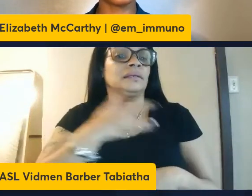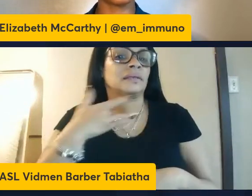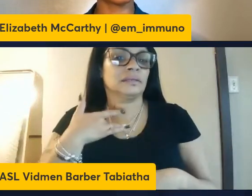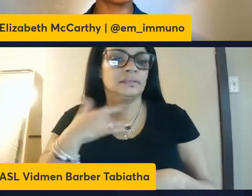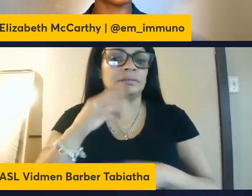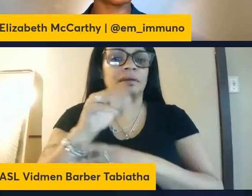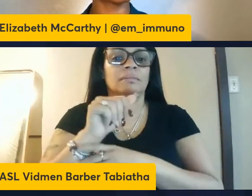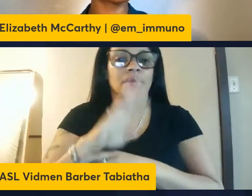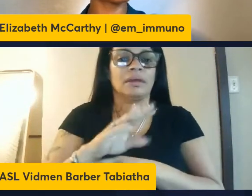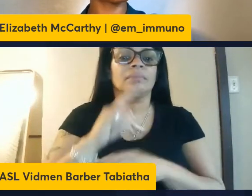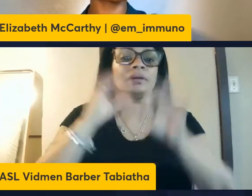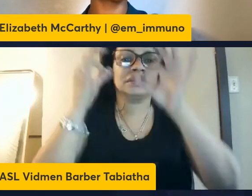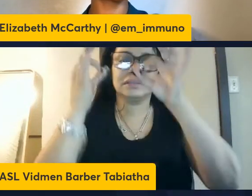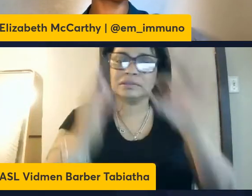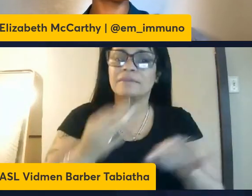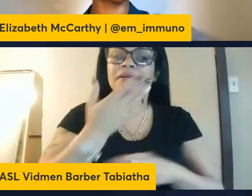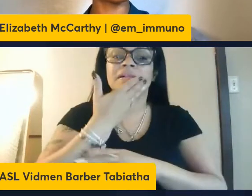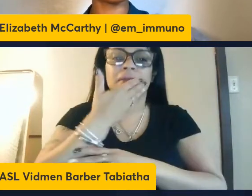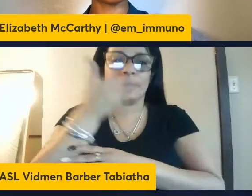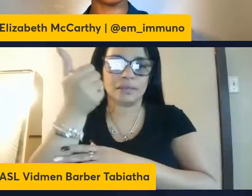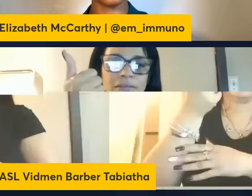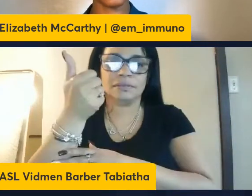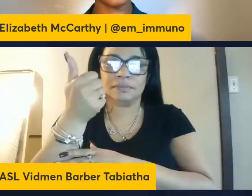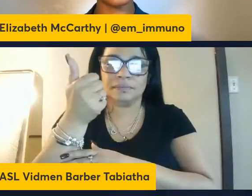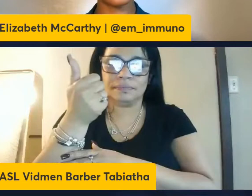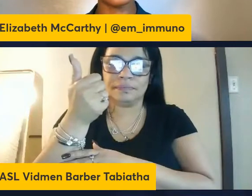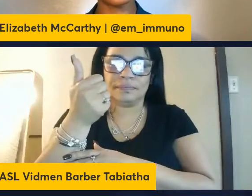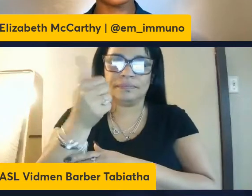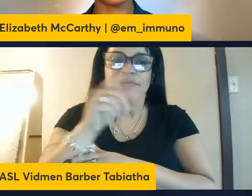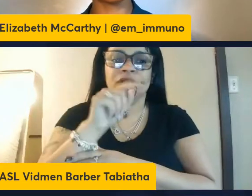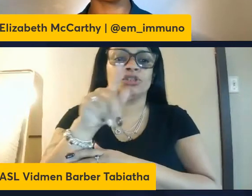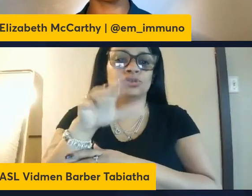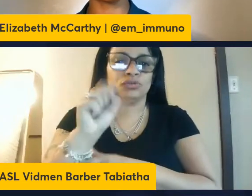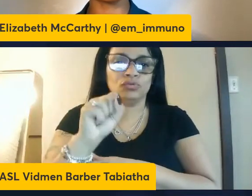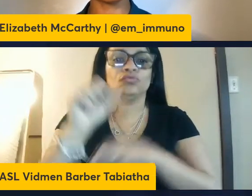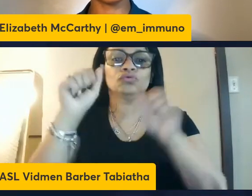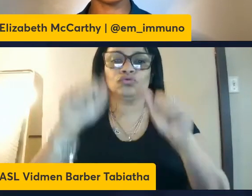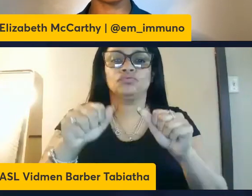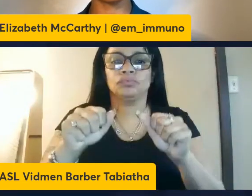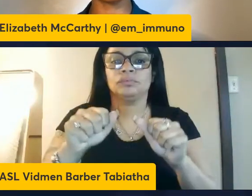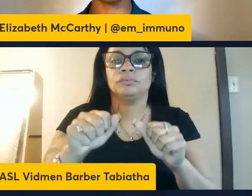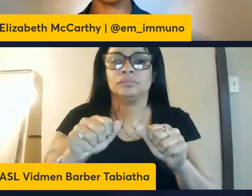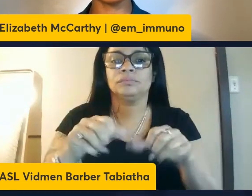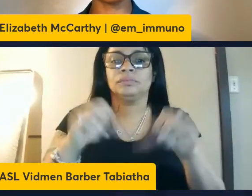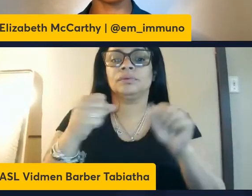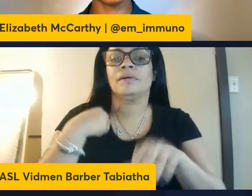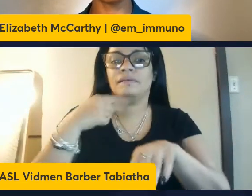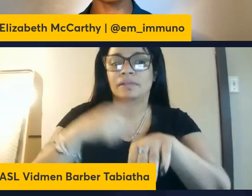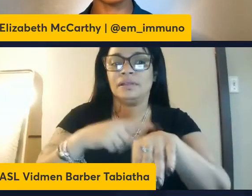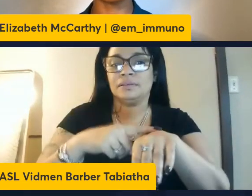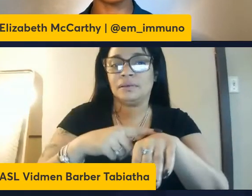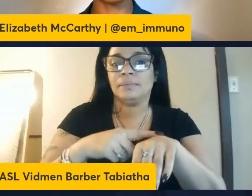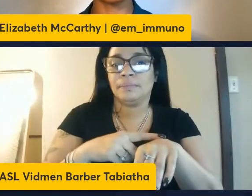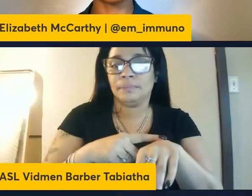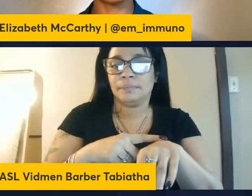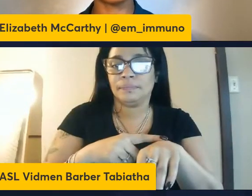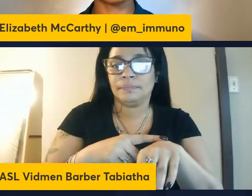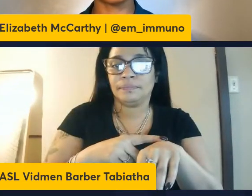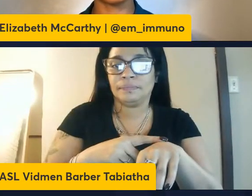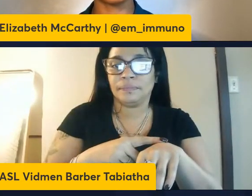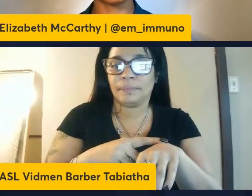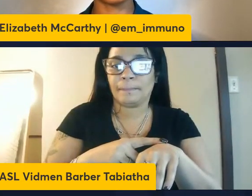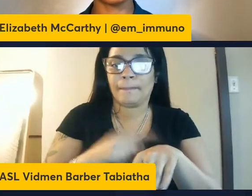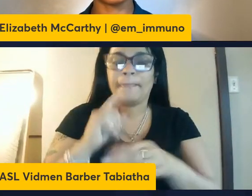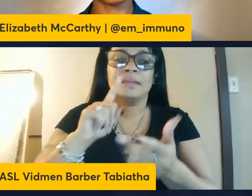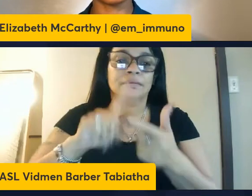are definitely the best environment to get into it, because you'll have the time on hand to